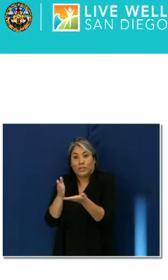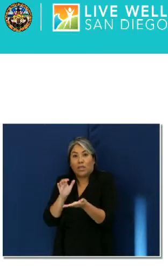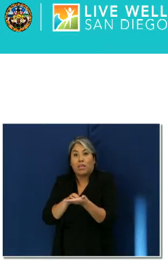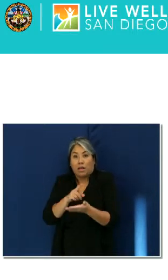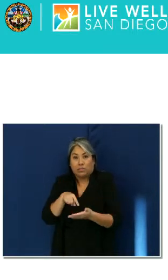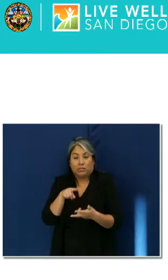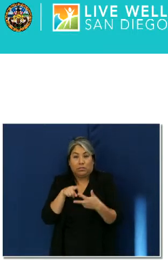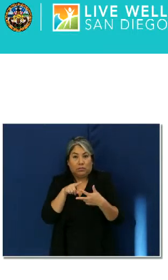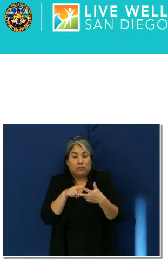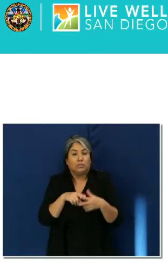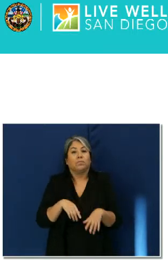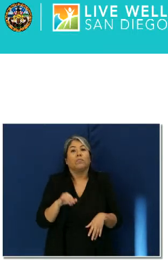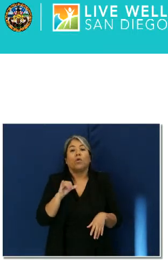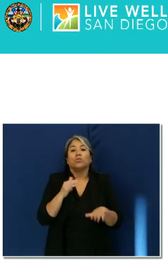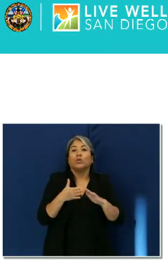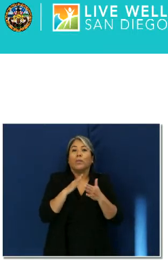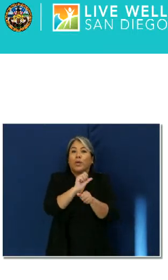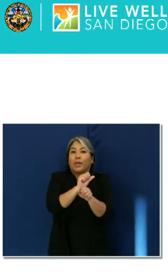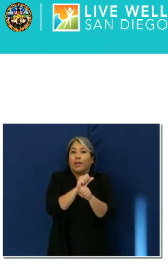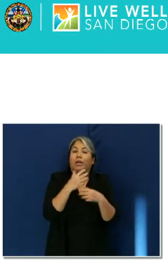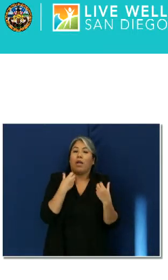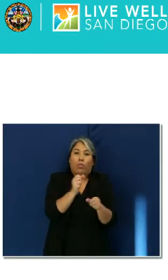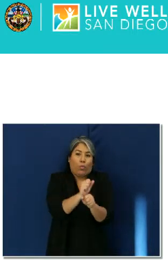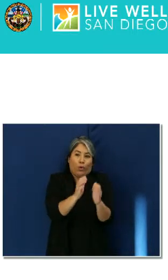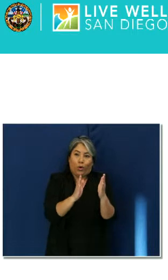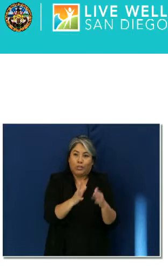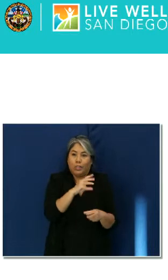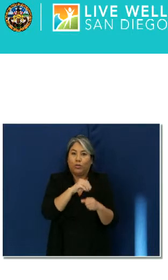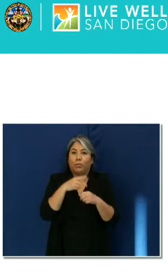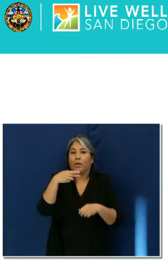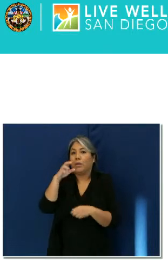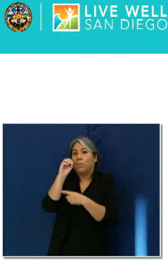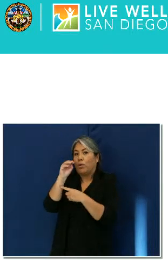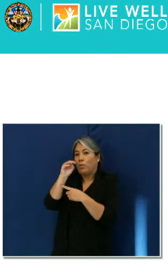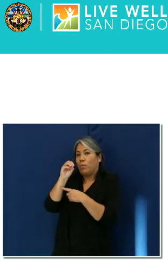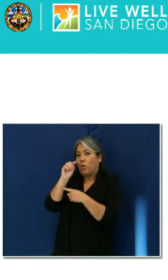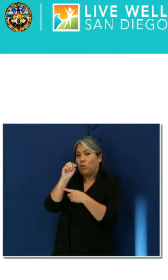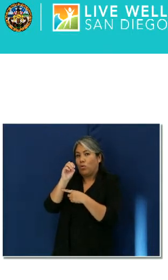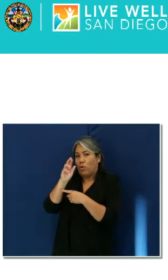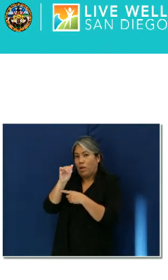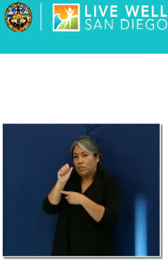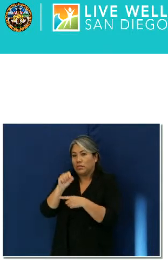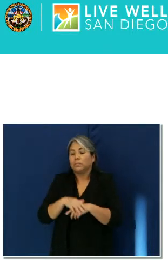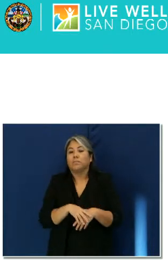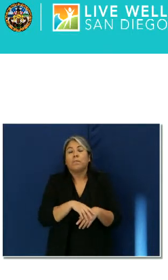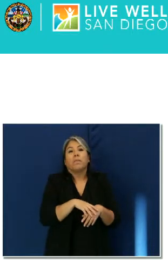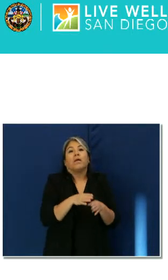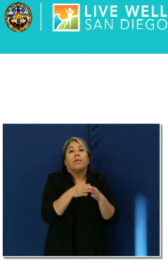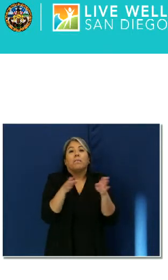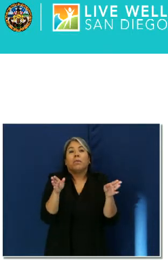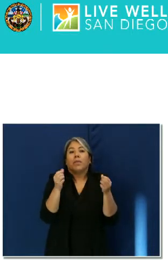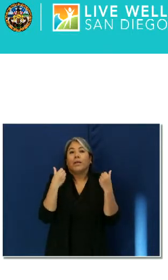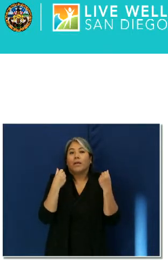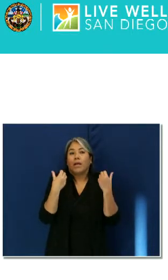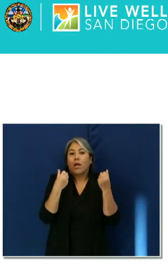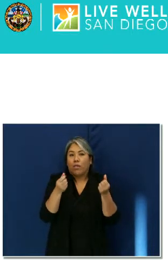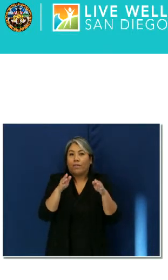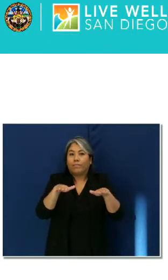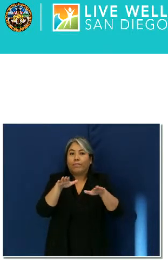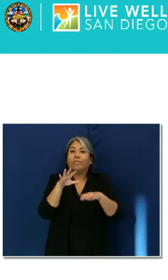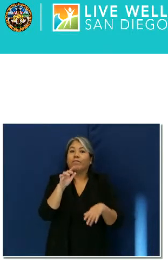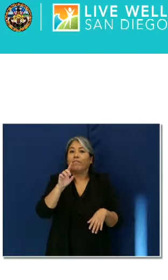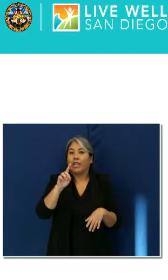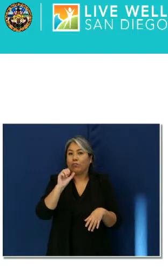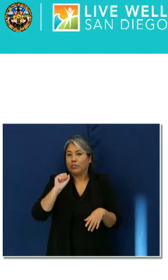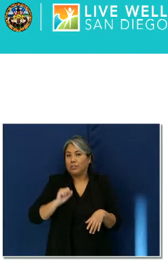services, community health workers, including promotoras, public health field staff. In